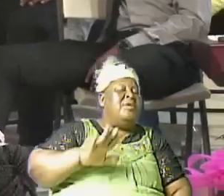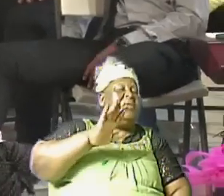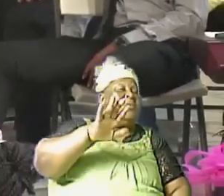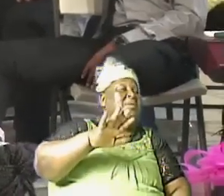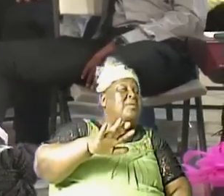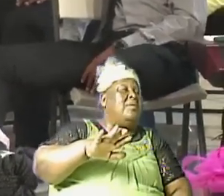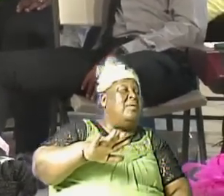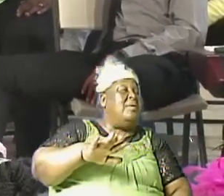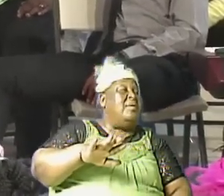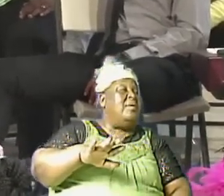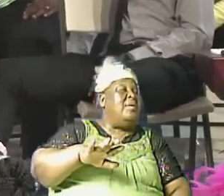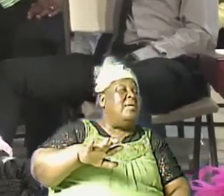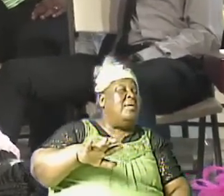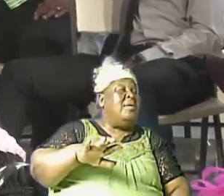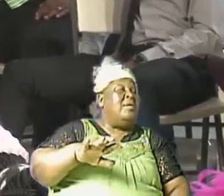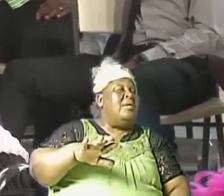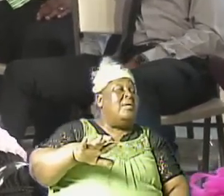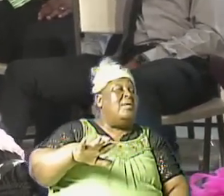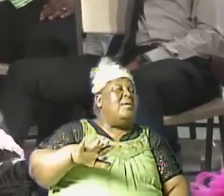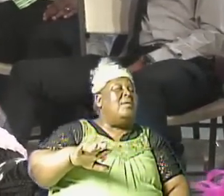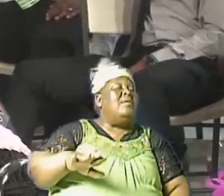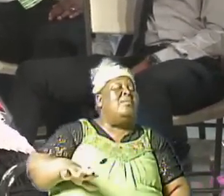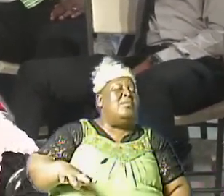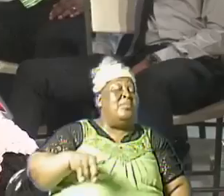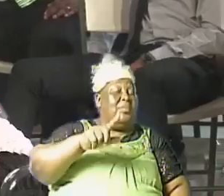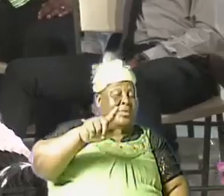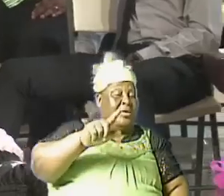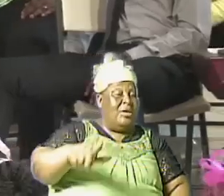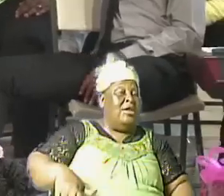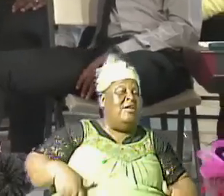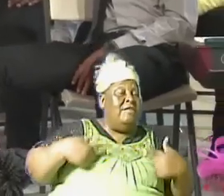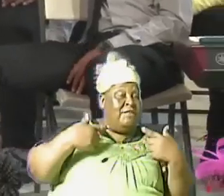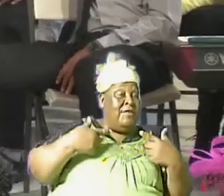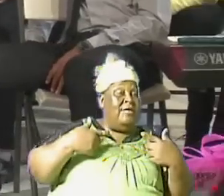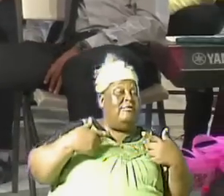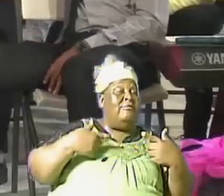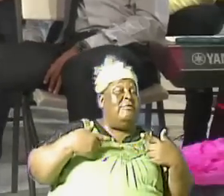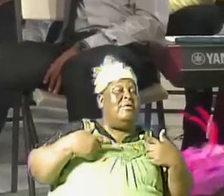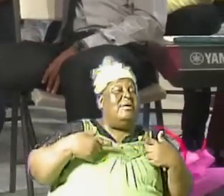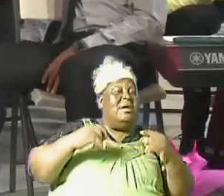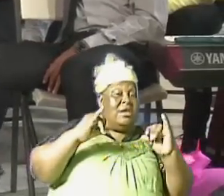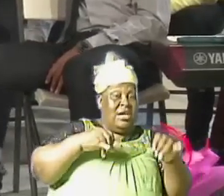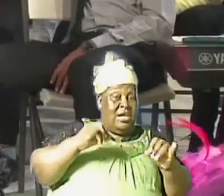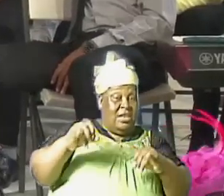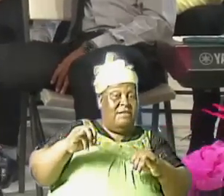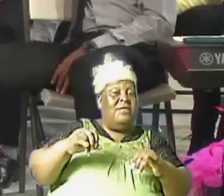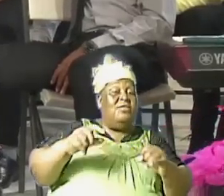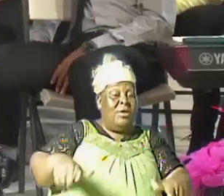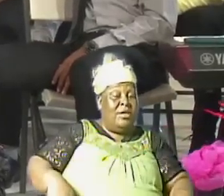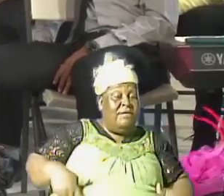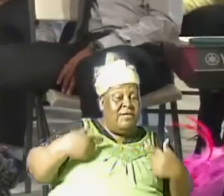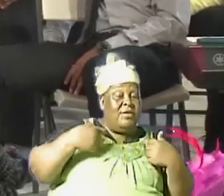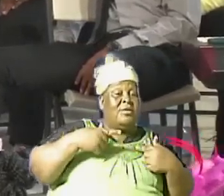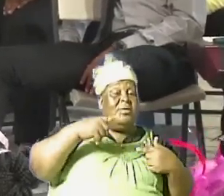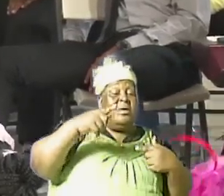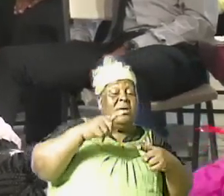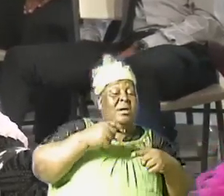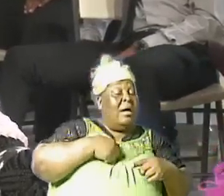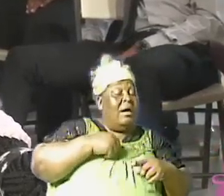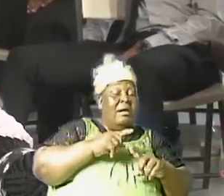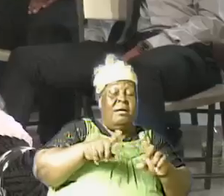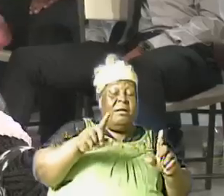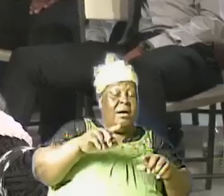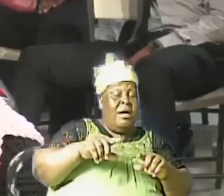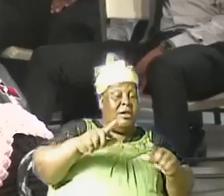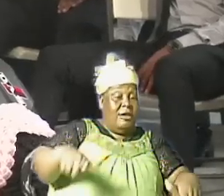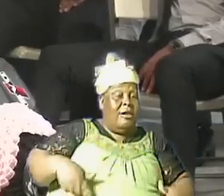Your walk with God is an individual walk. I can't walk for you. You can't walk for